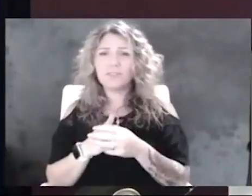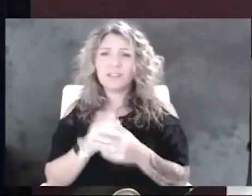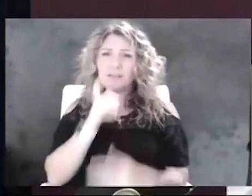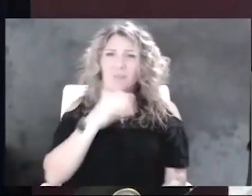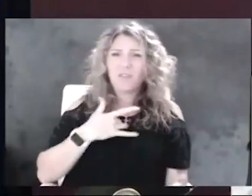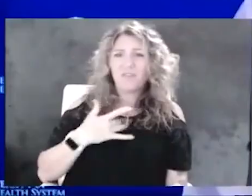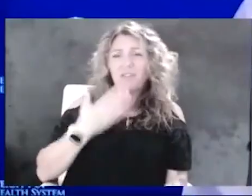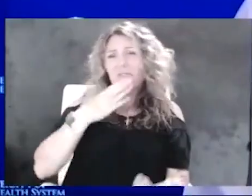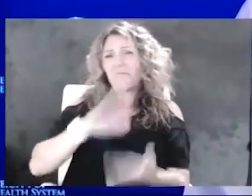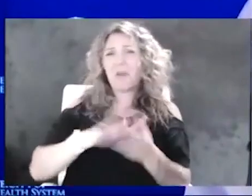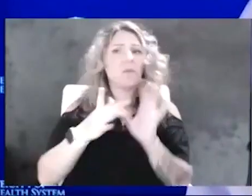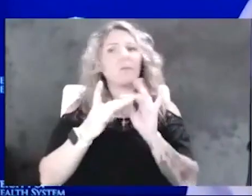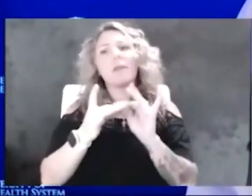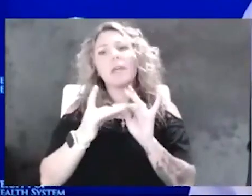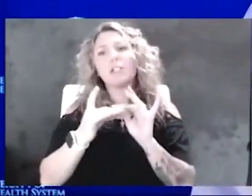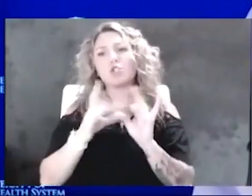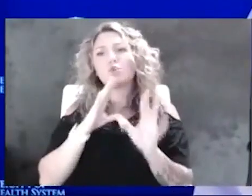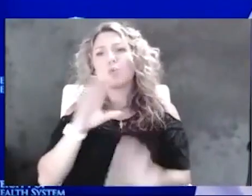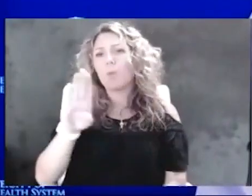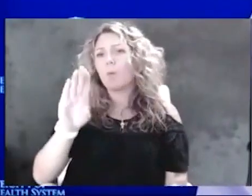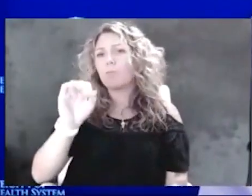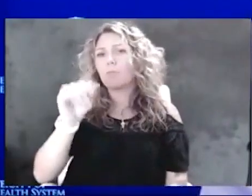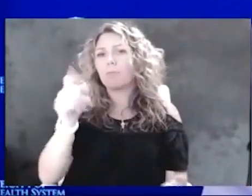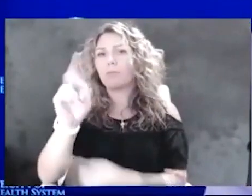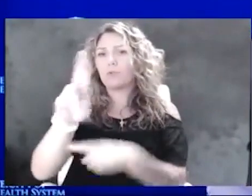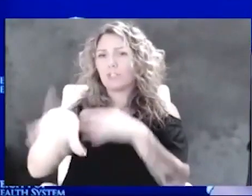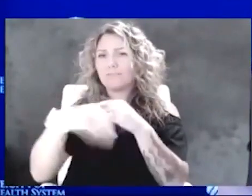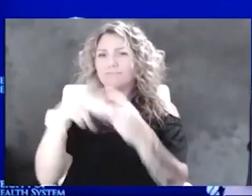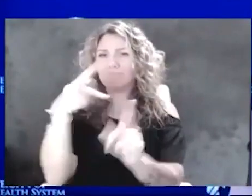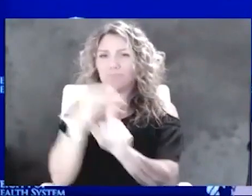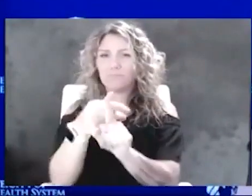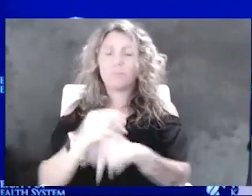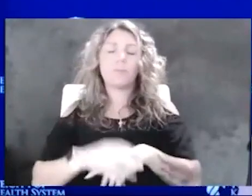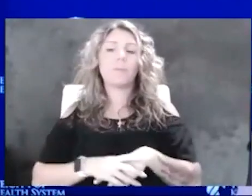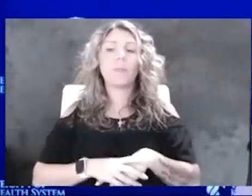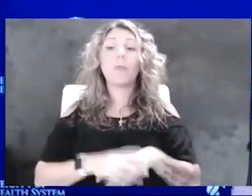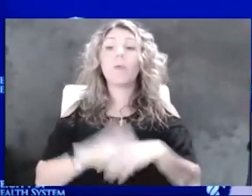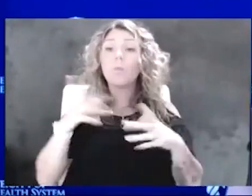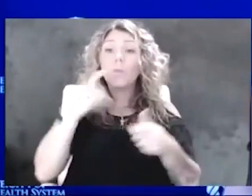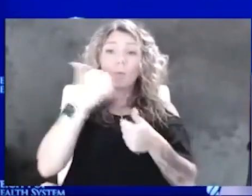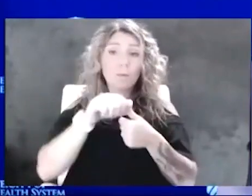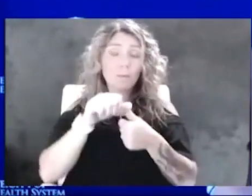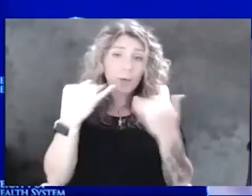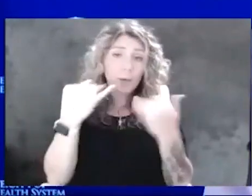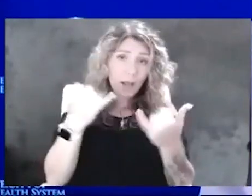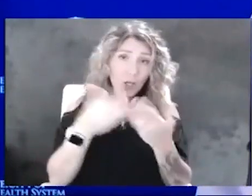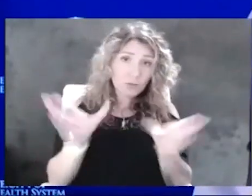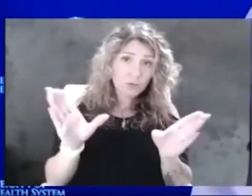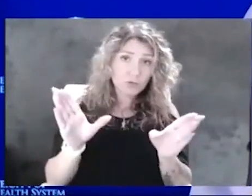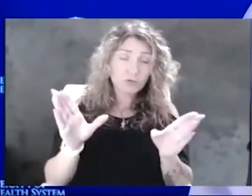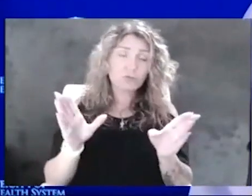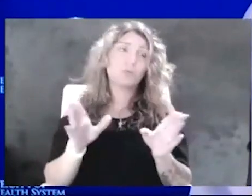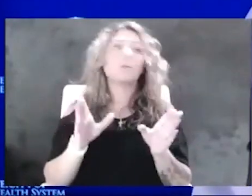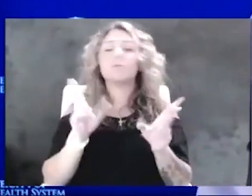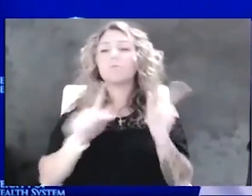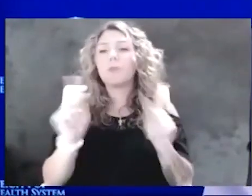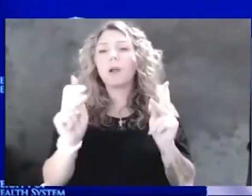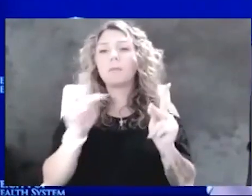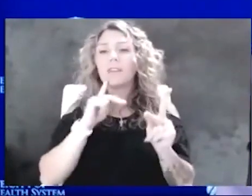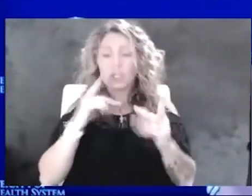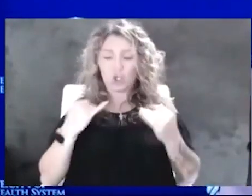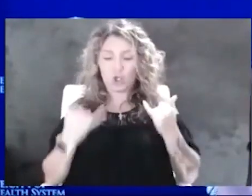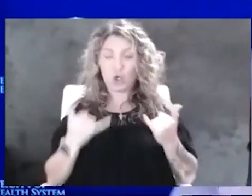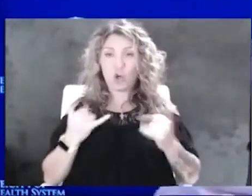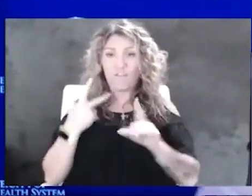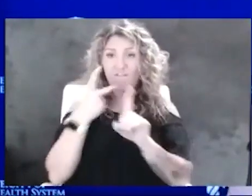What do you think, Hawk? Yeah, I think the thing to remember now for the general public is that the current vaccinations and the current